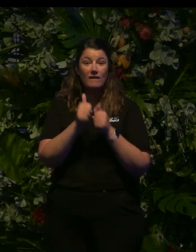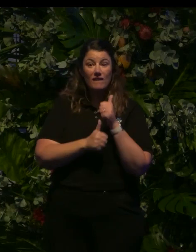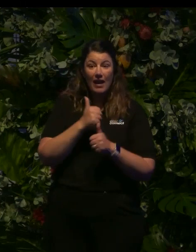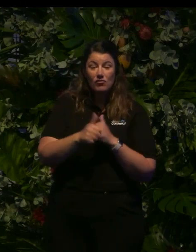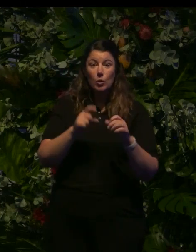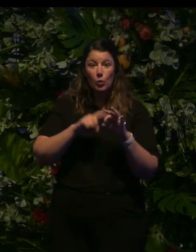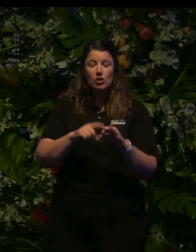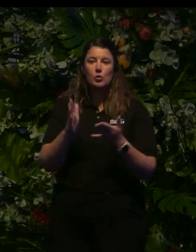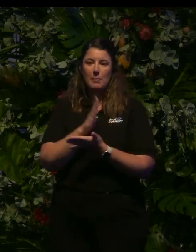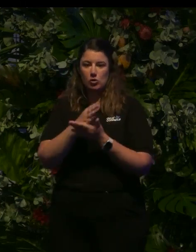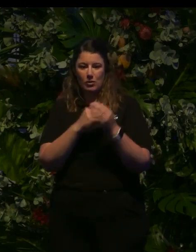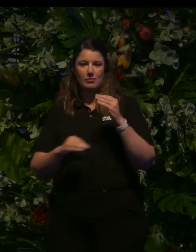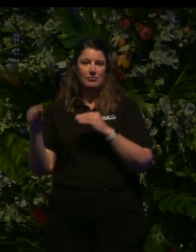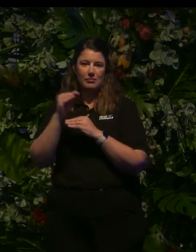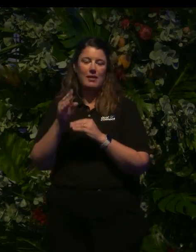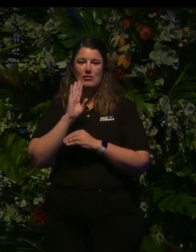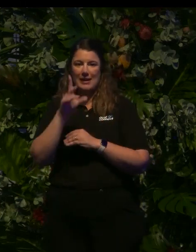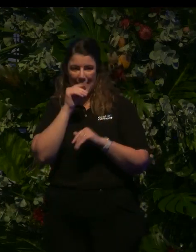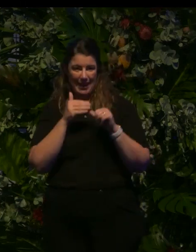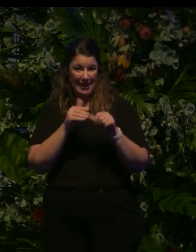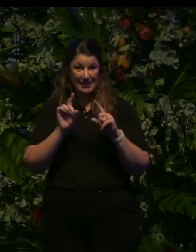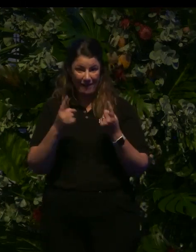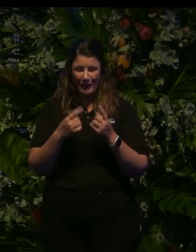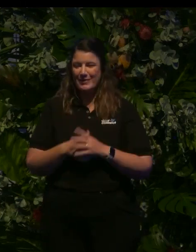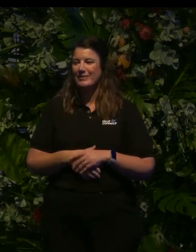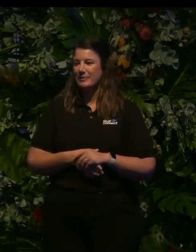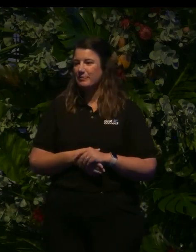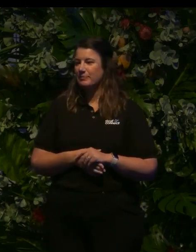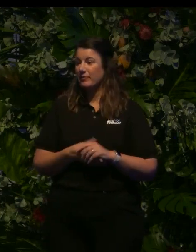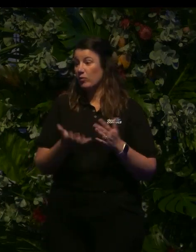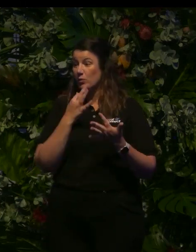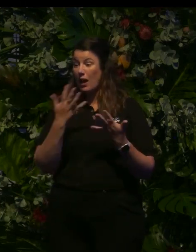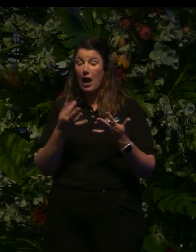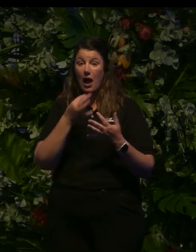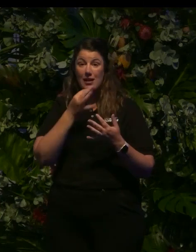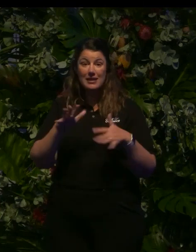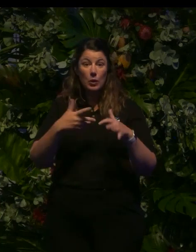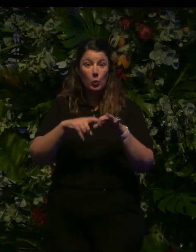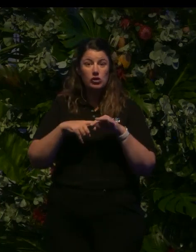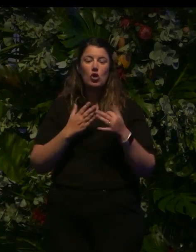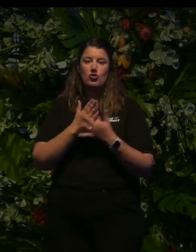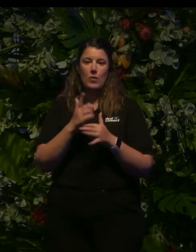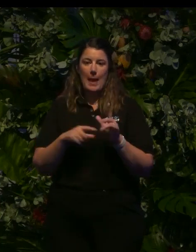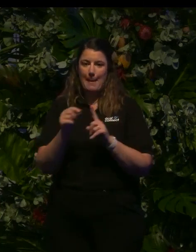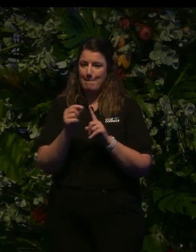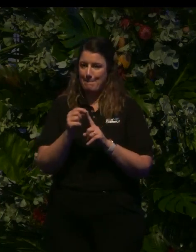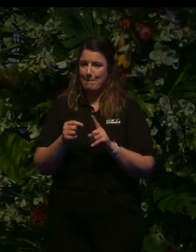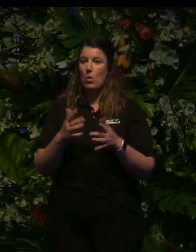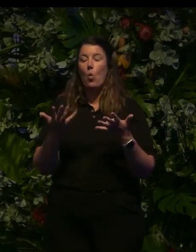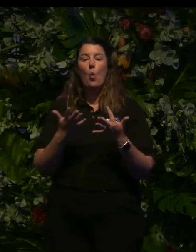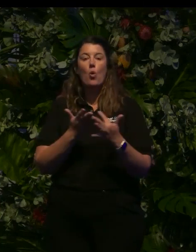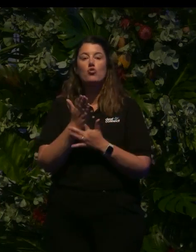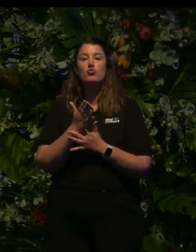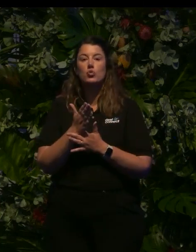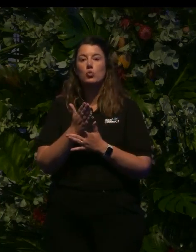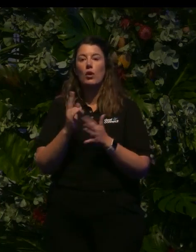to make sure they reach the presenters. So please keep that in mind. If you want to ask questions, you have to go through the apps or through